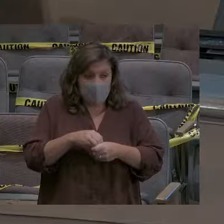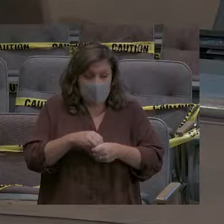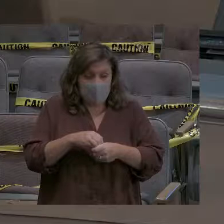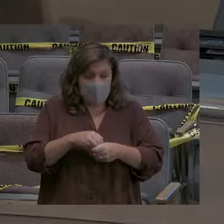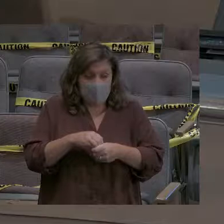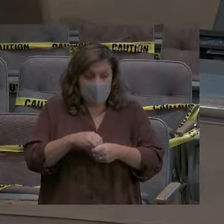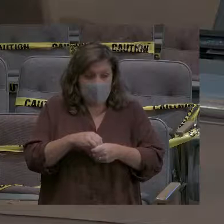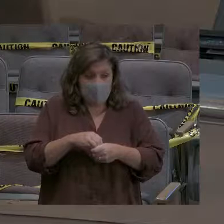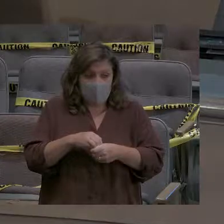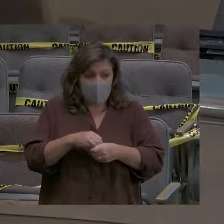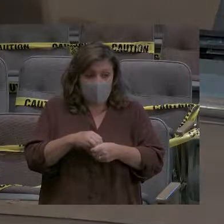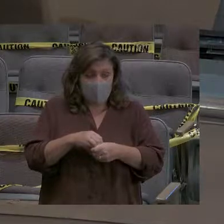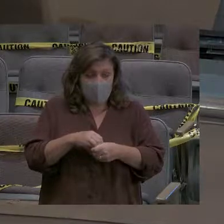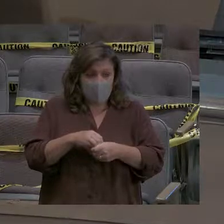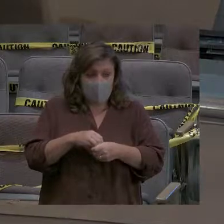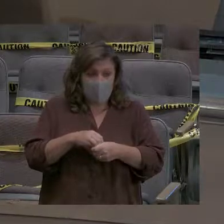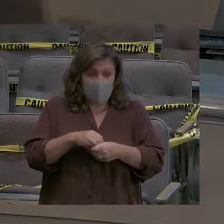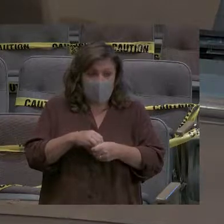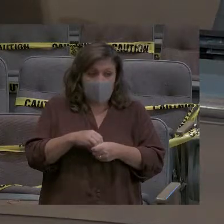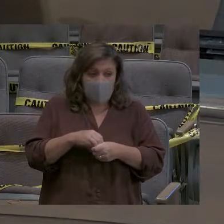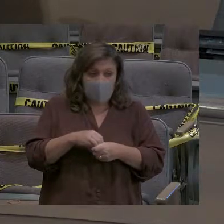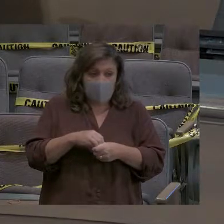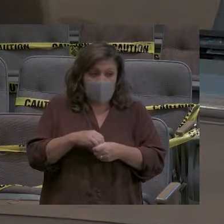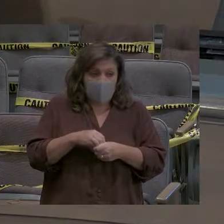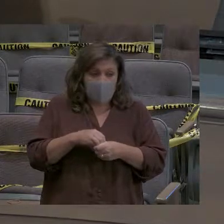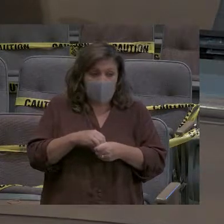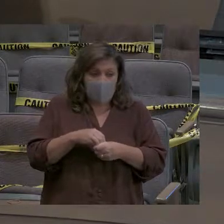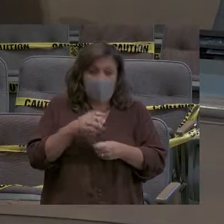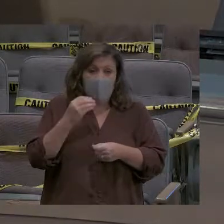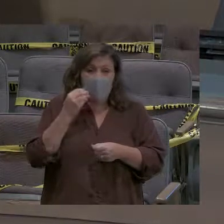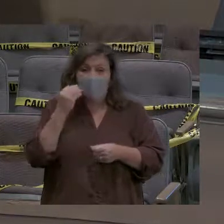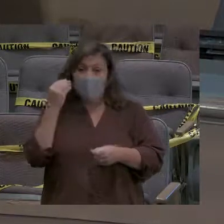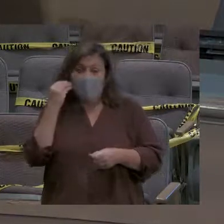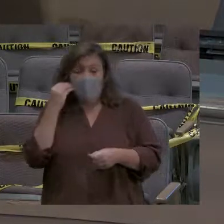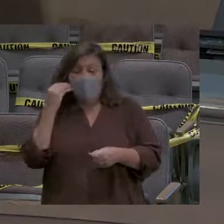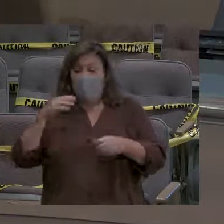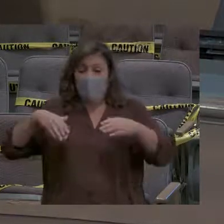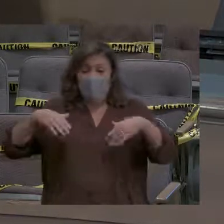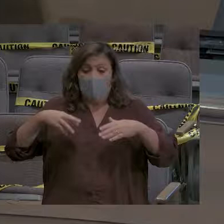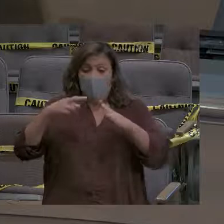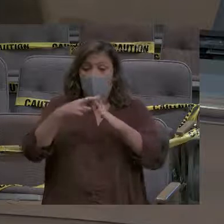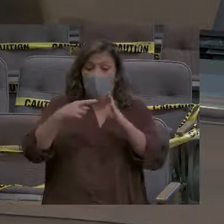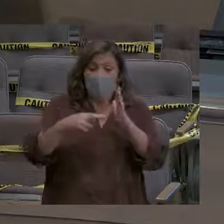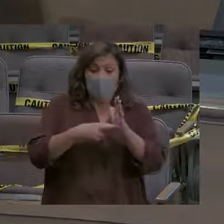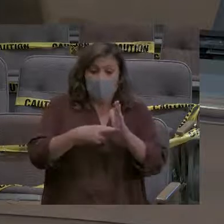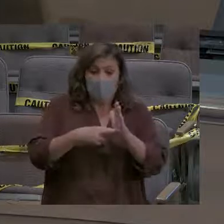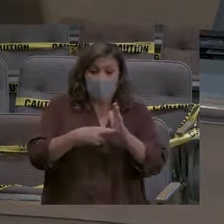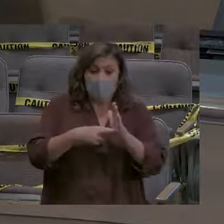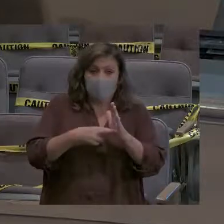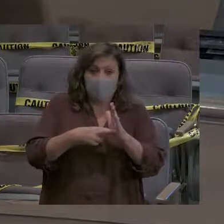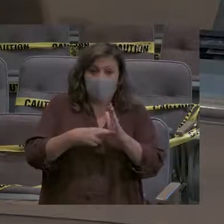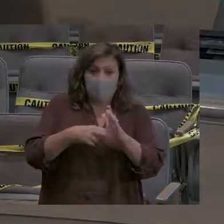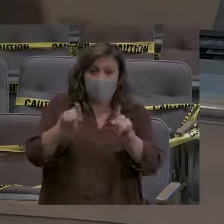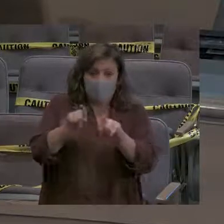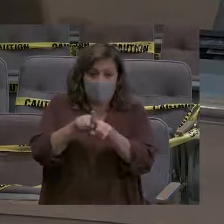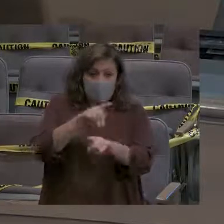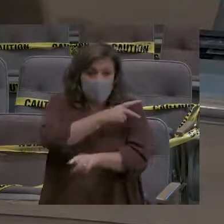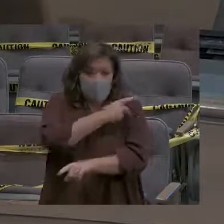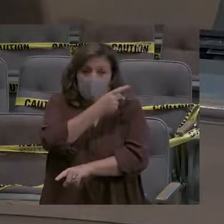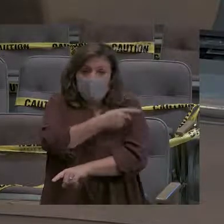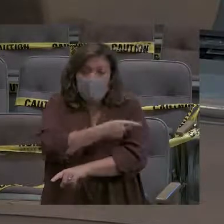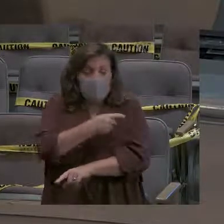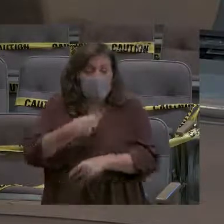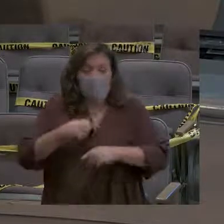they are not registered as a patient, we do not do a COVID-19 test on that